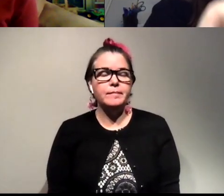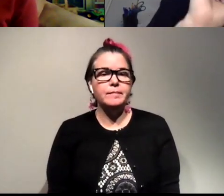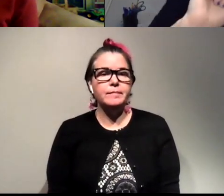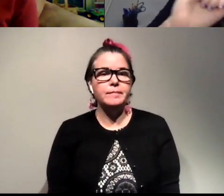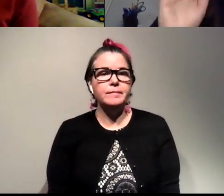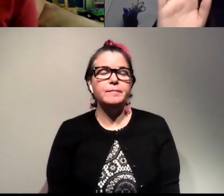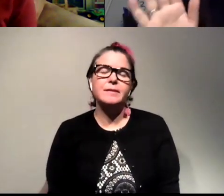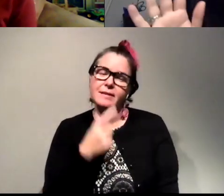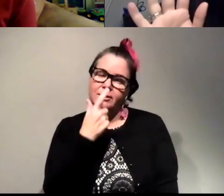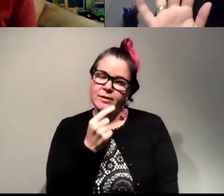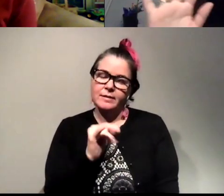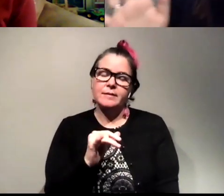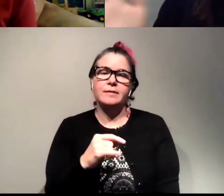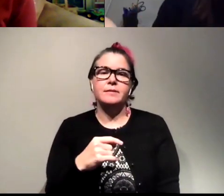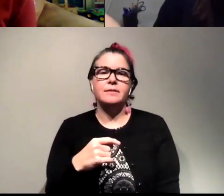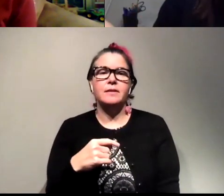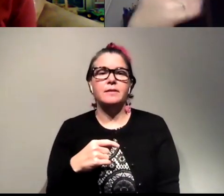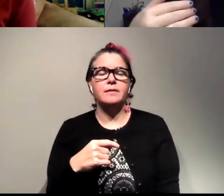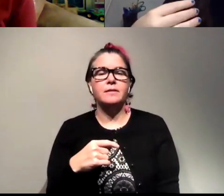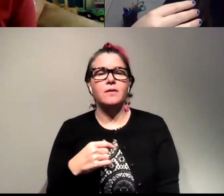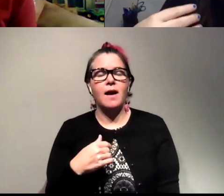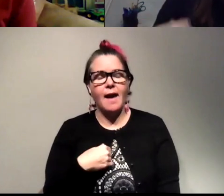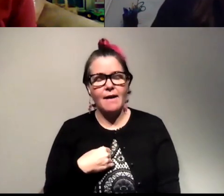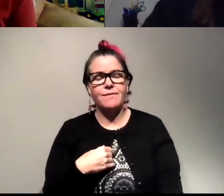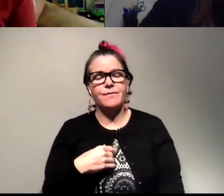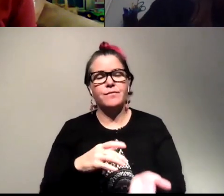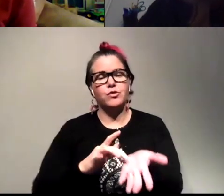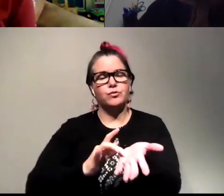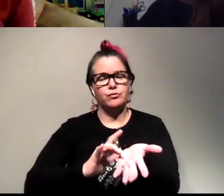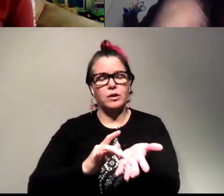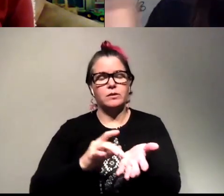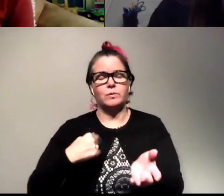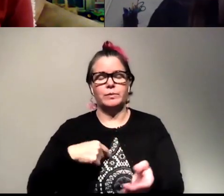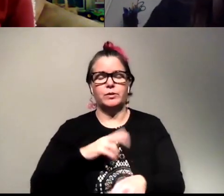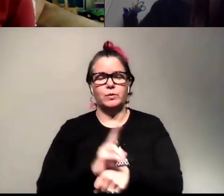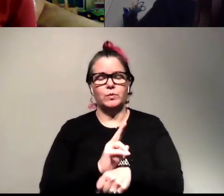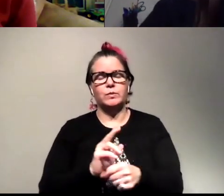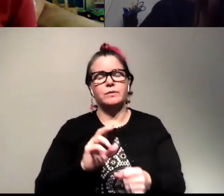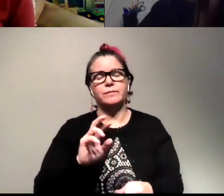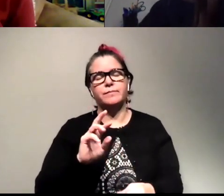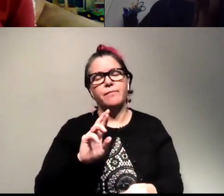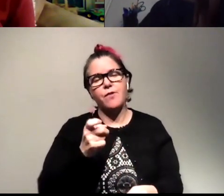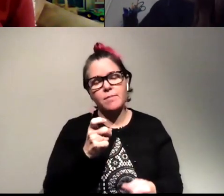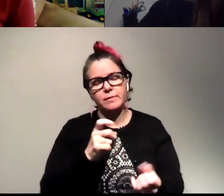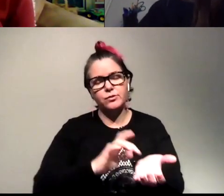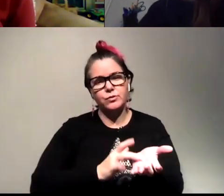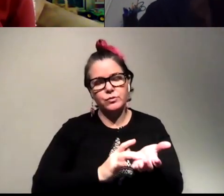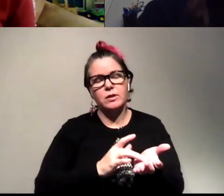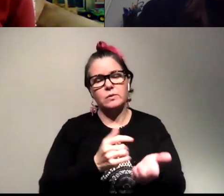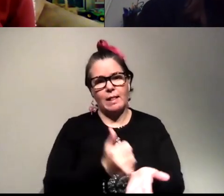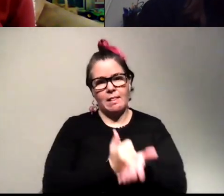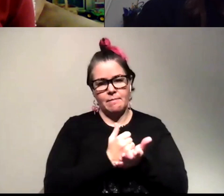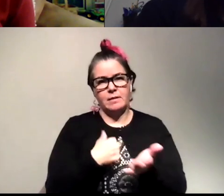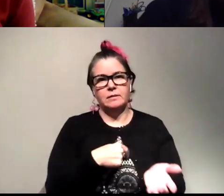here's interesting. Okay, so we have the drugs that we use for us, and that can be like pharmaceutical drugs, like drugs to treat us. And then